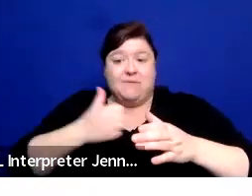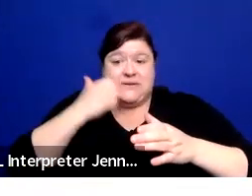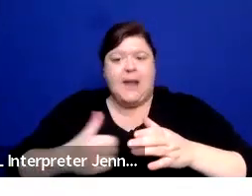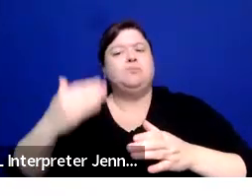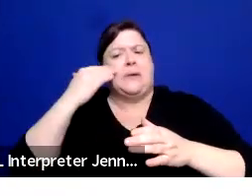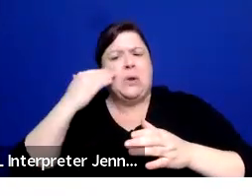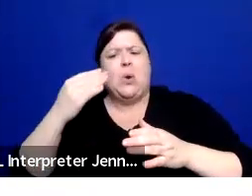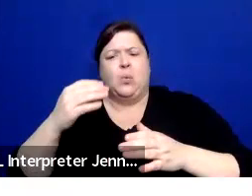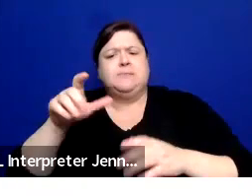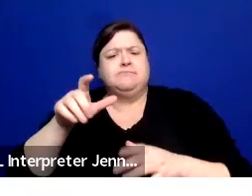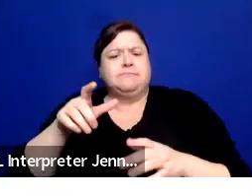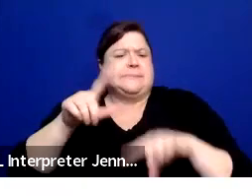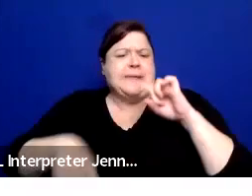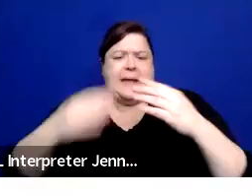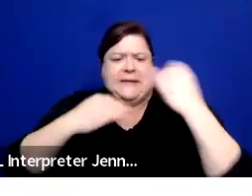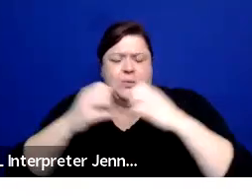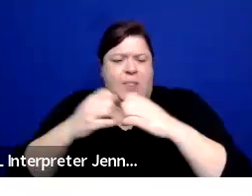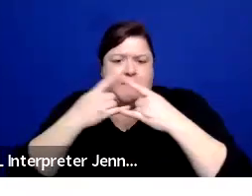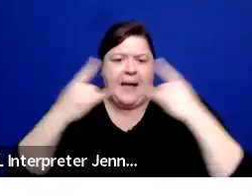eating.